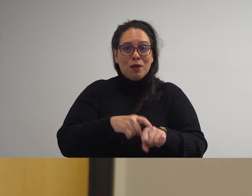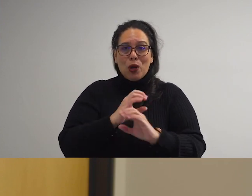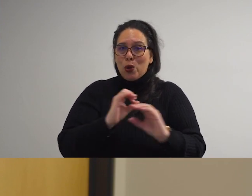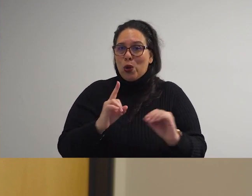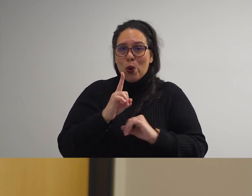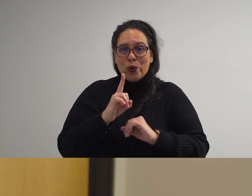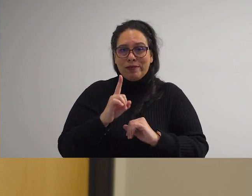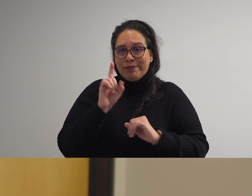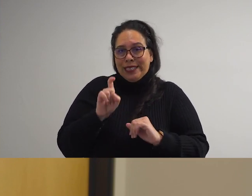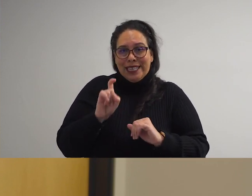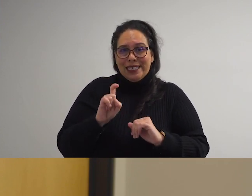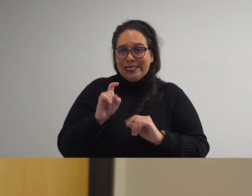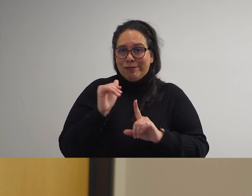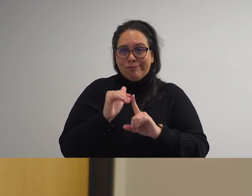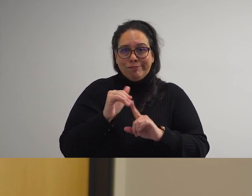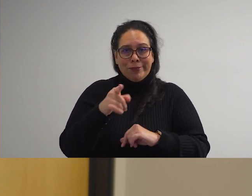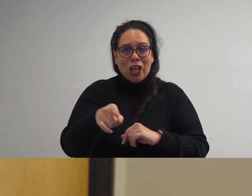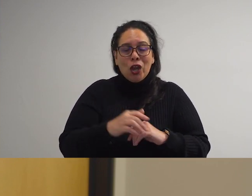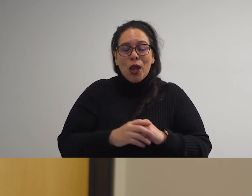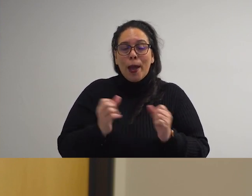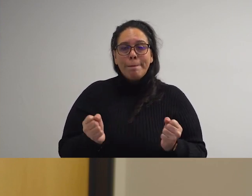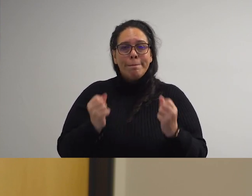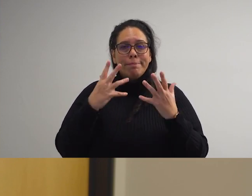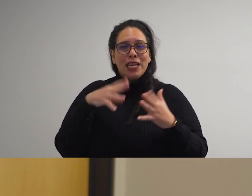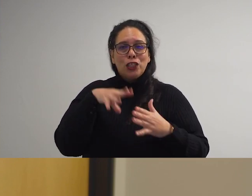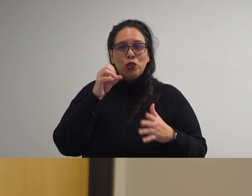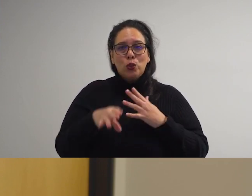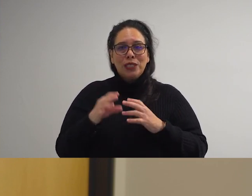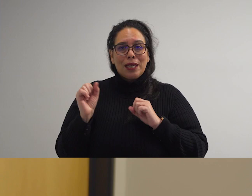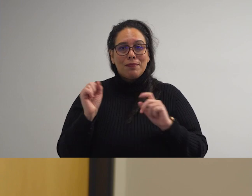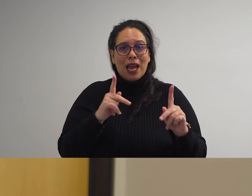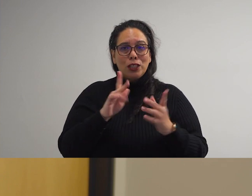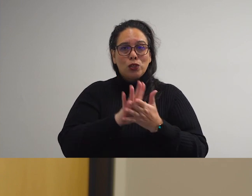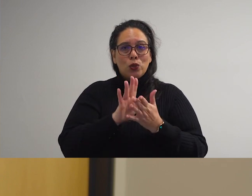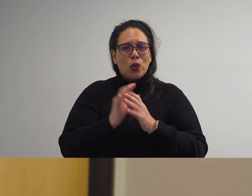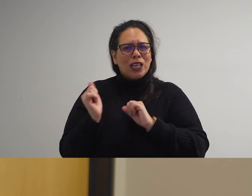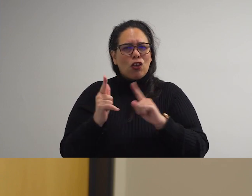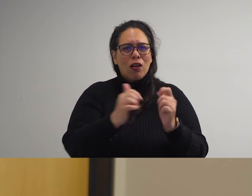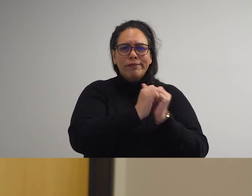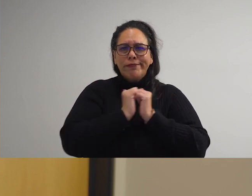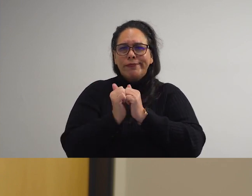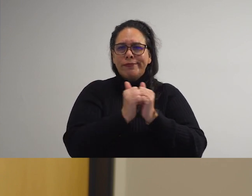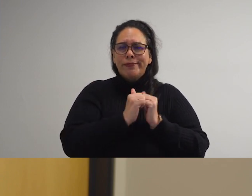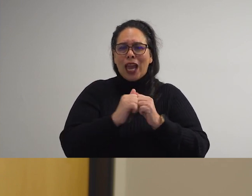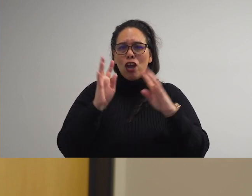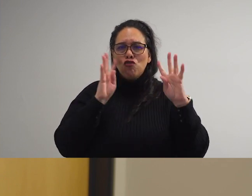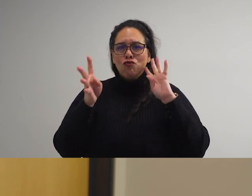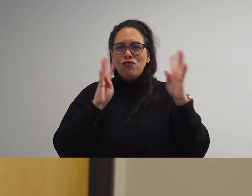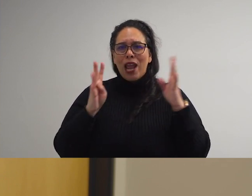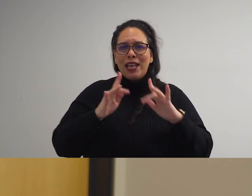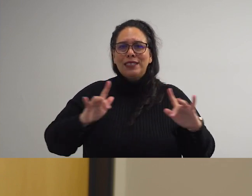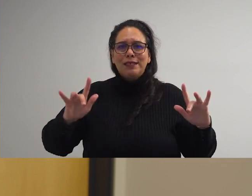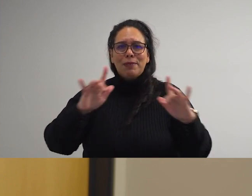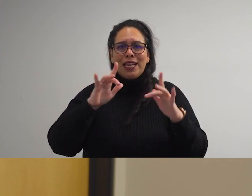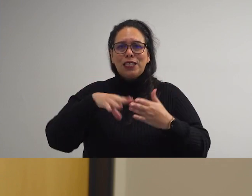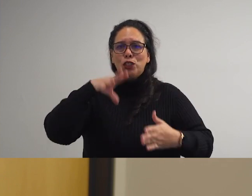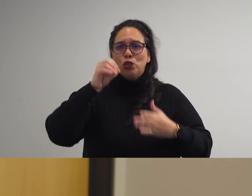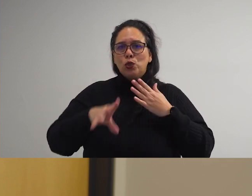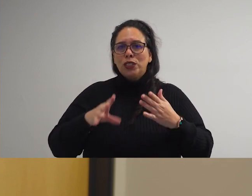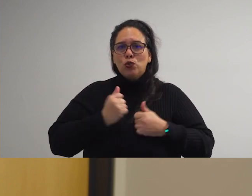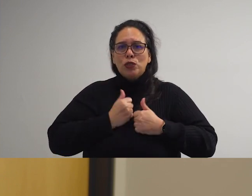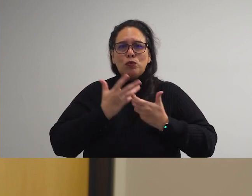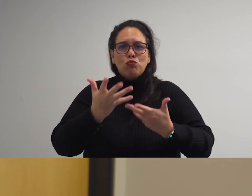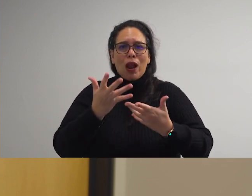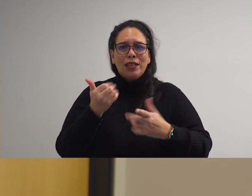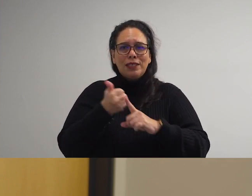that. And as we near the time when many students will return to school, let's all come together to create some space for our students to express